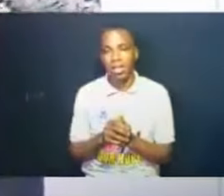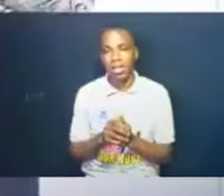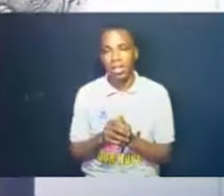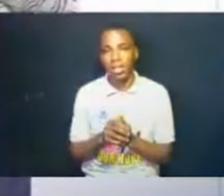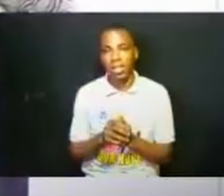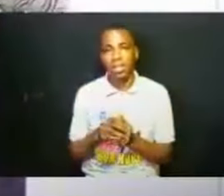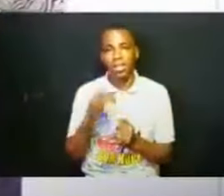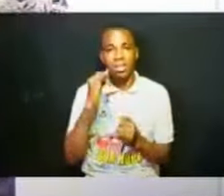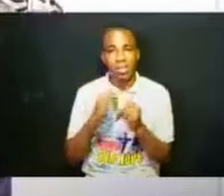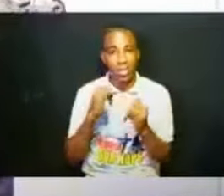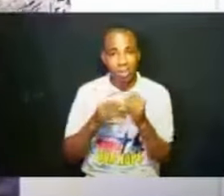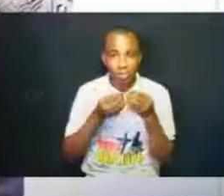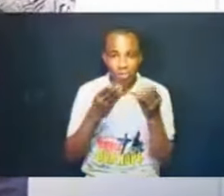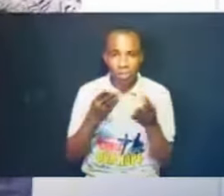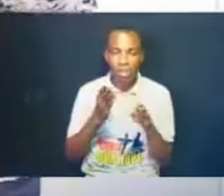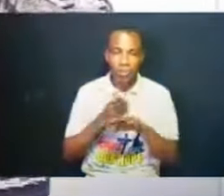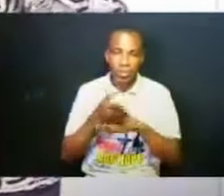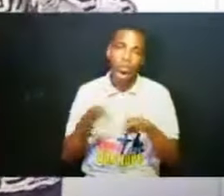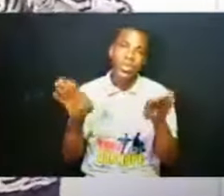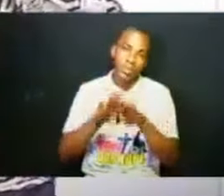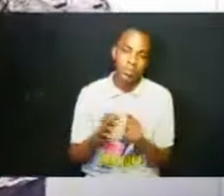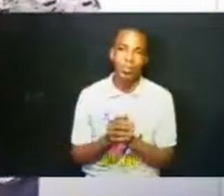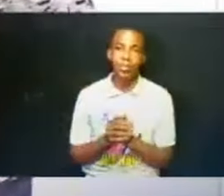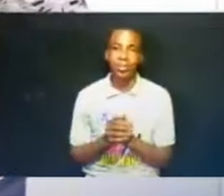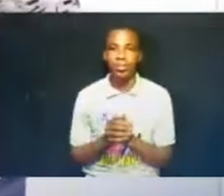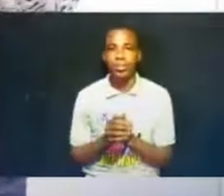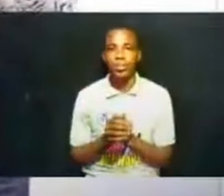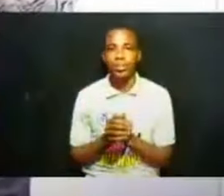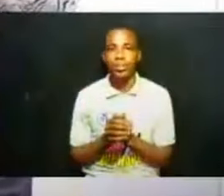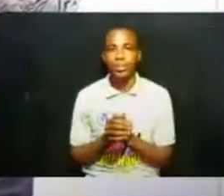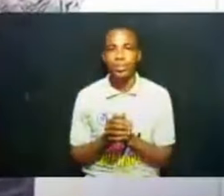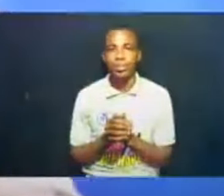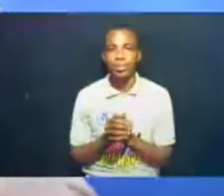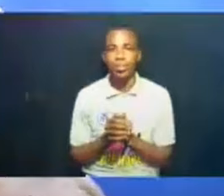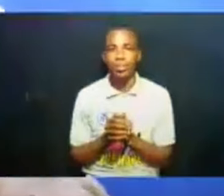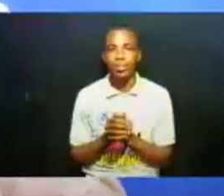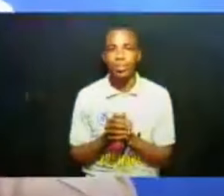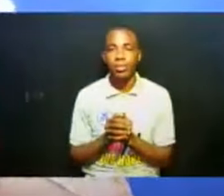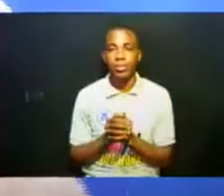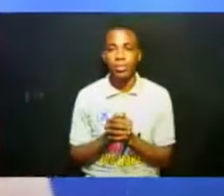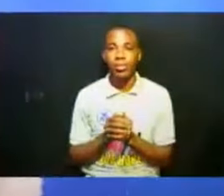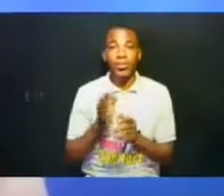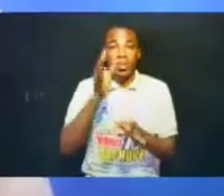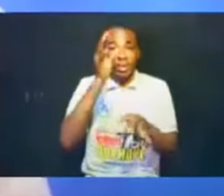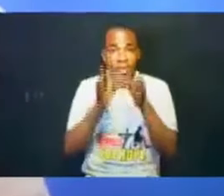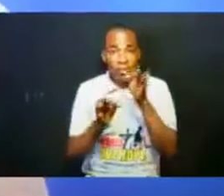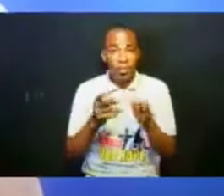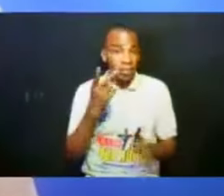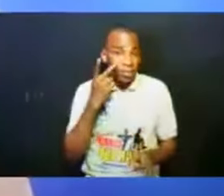just say this and then we'll close. When you hear any person among who is a member of a